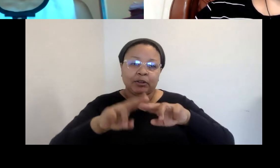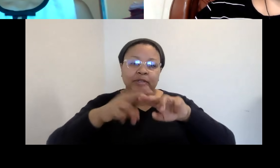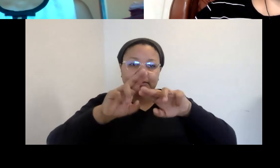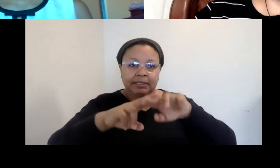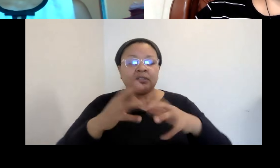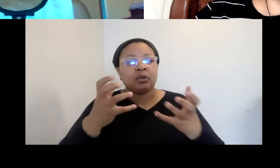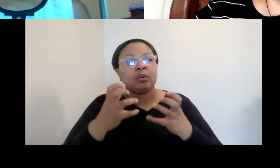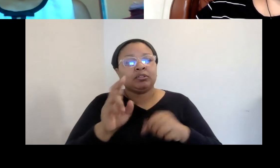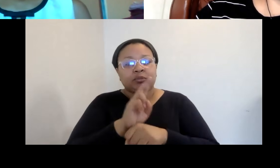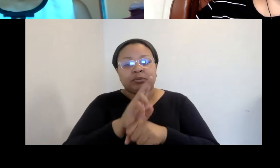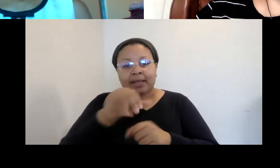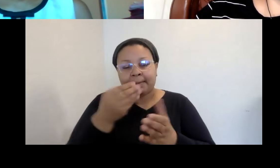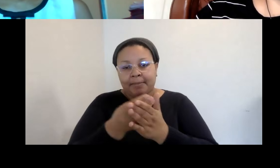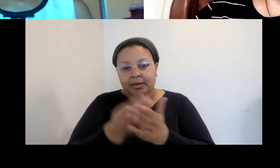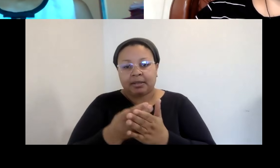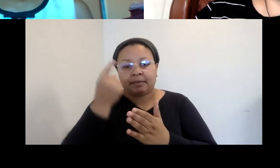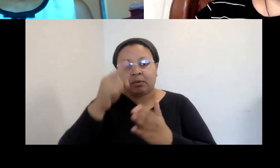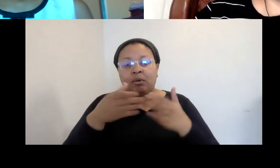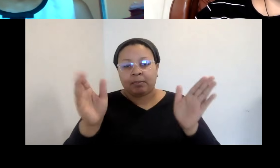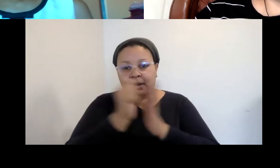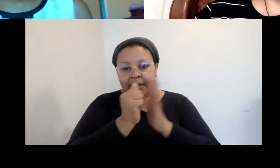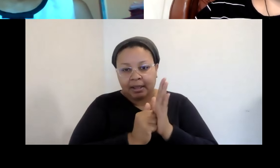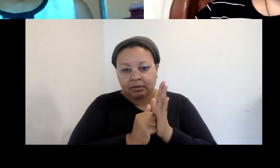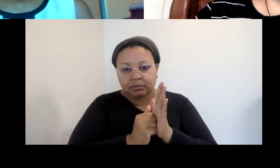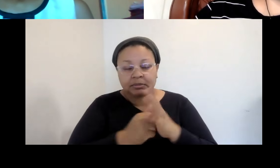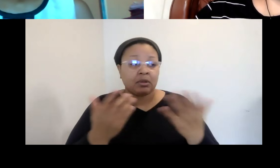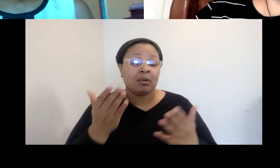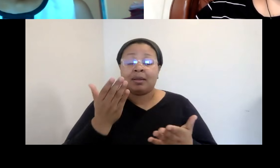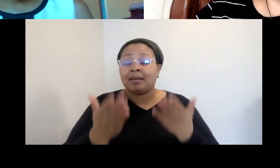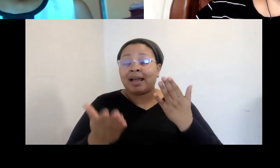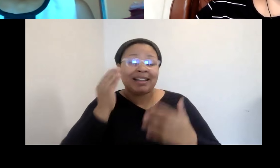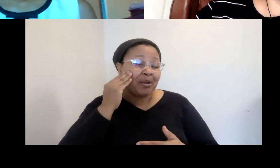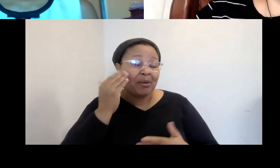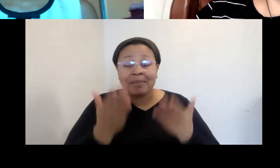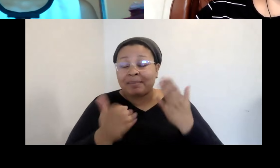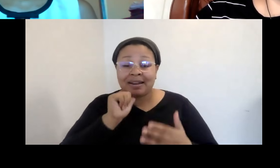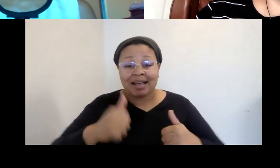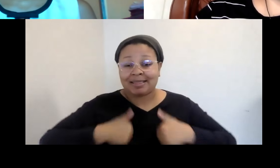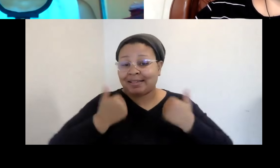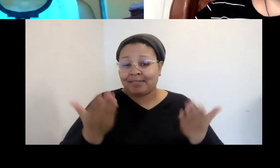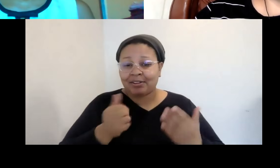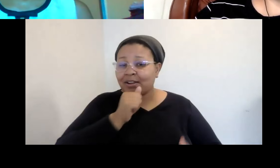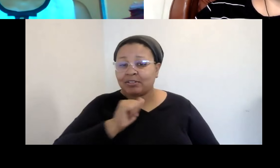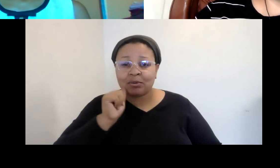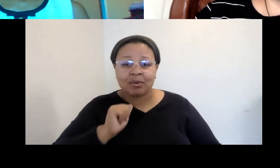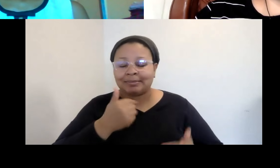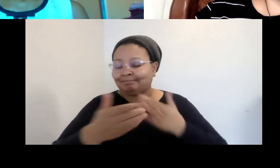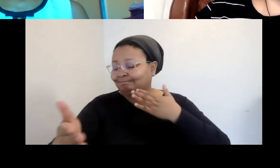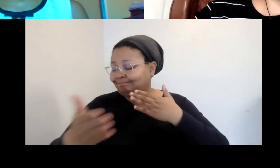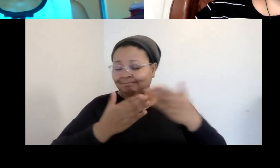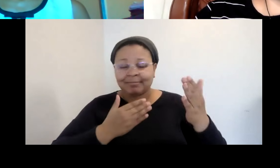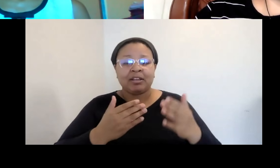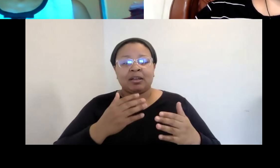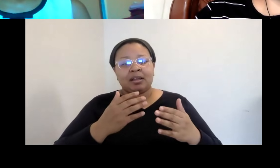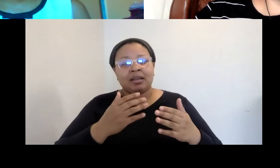that. Once again, check out, even though you don't live in Arizona, it doesn't matter. There are about 44